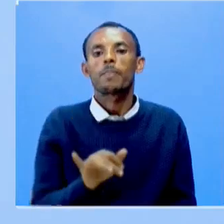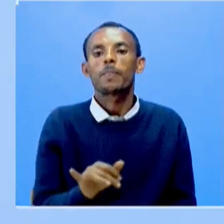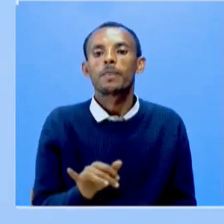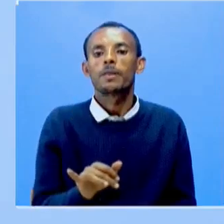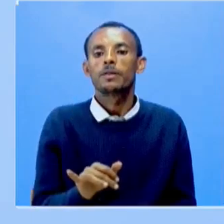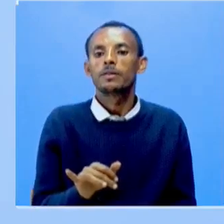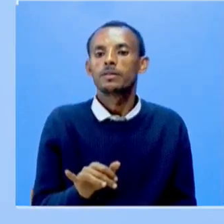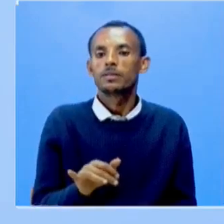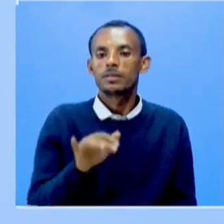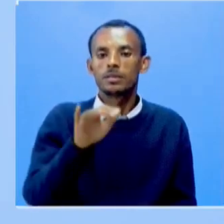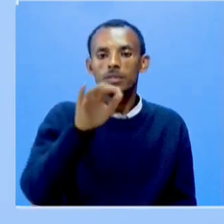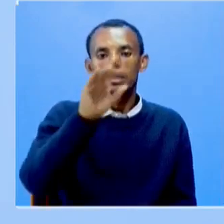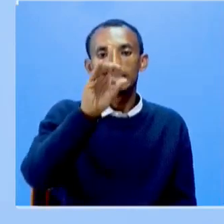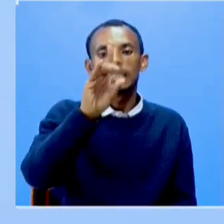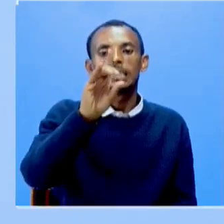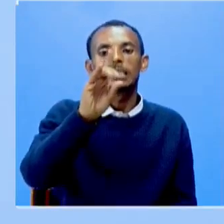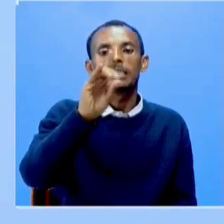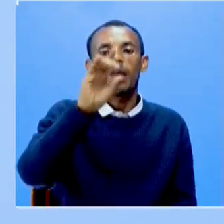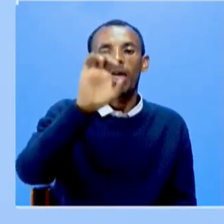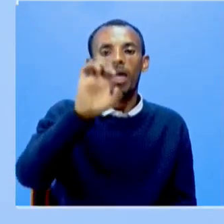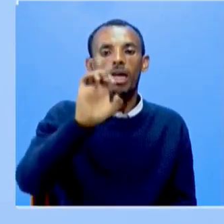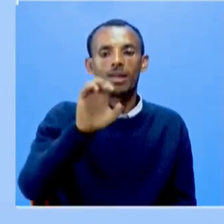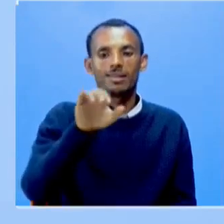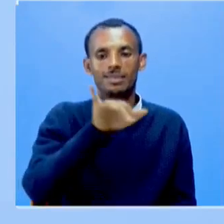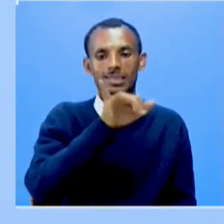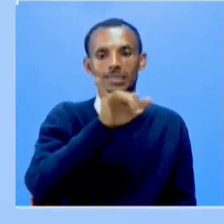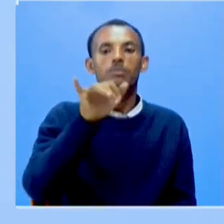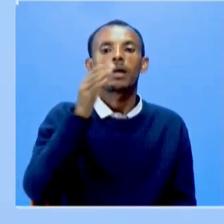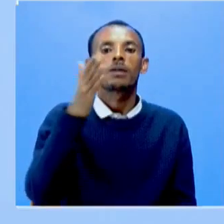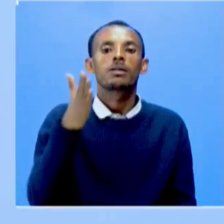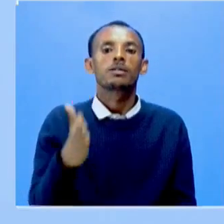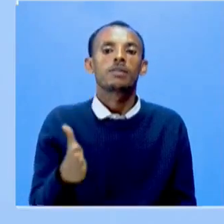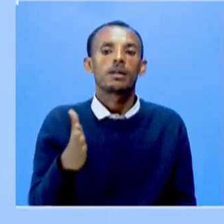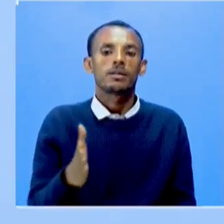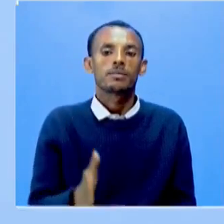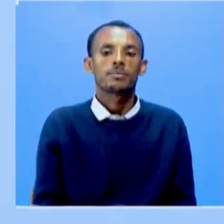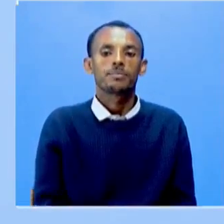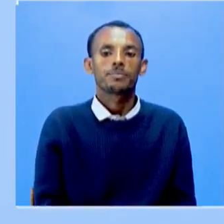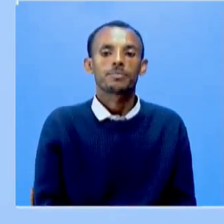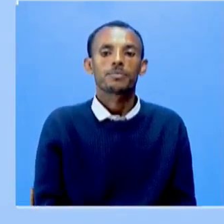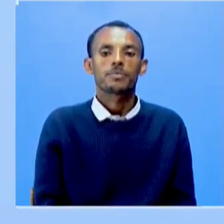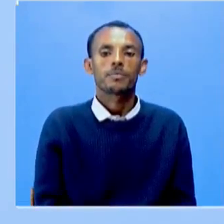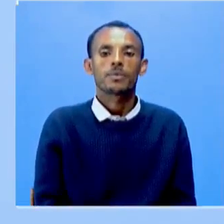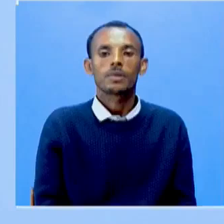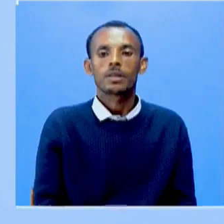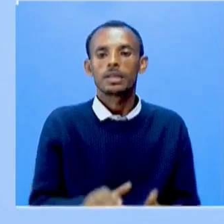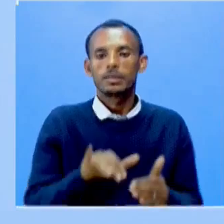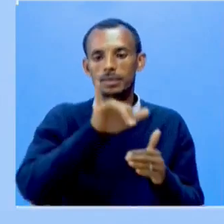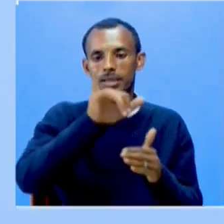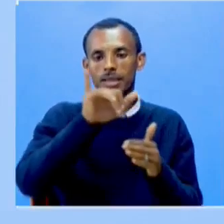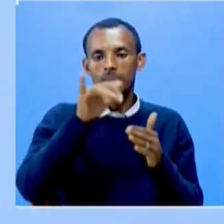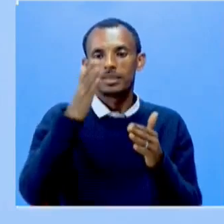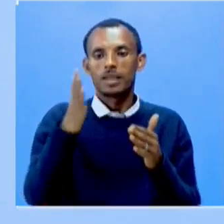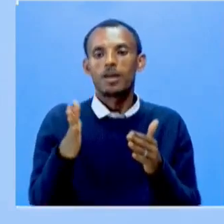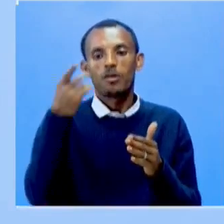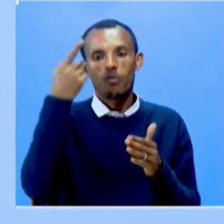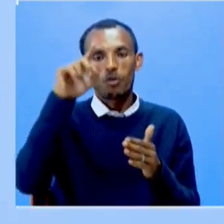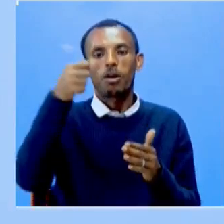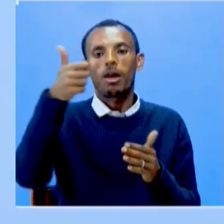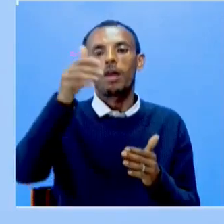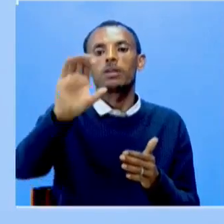marks. This DE will be the corresponding side. What will be the corresponding side for